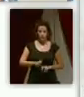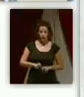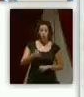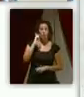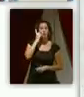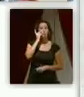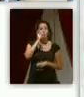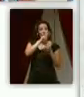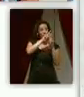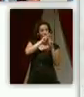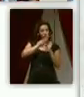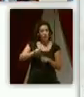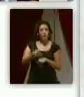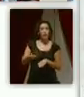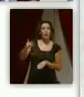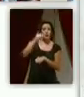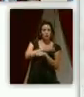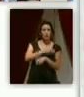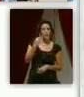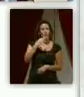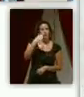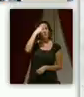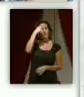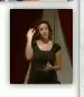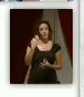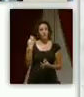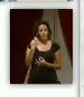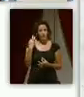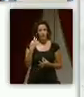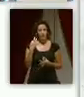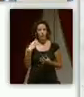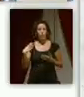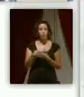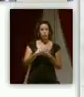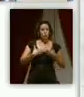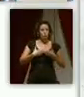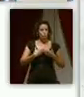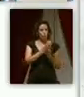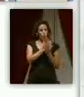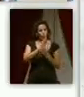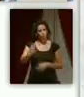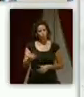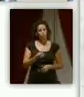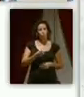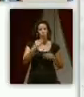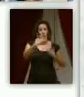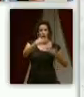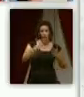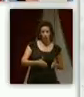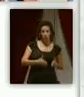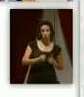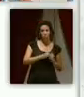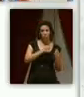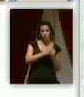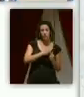Now, mobile phones analysis. Before we analyze a mobile phone, we need to take all the devices into account, both